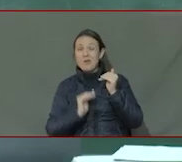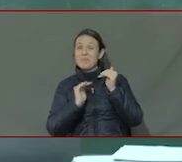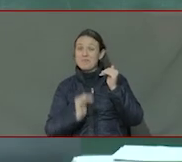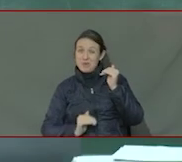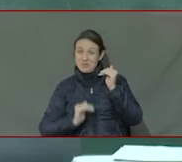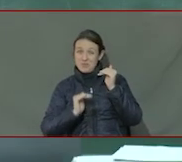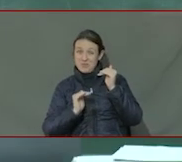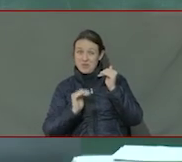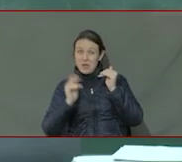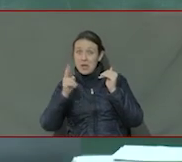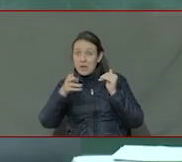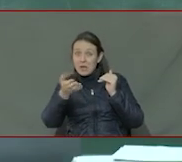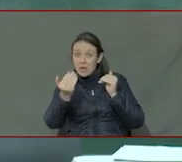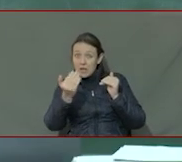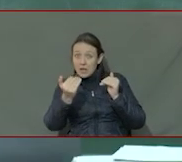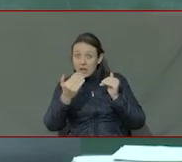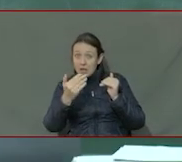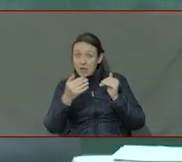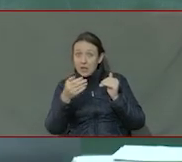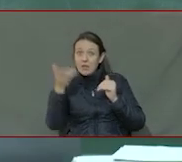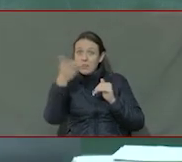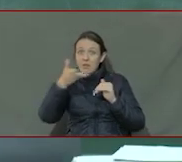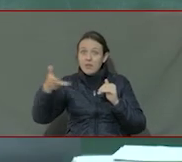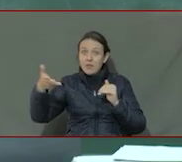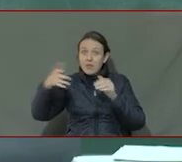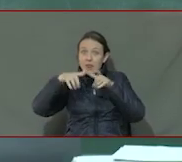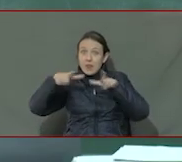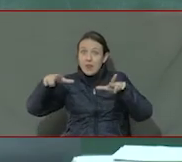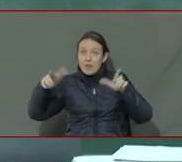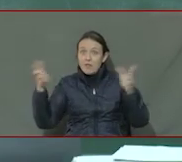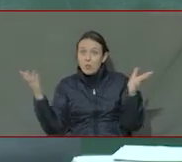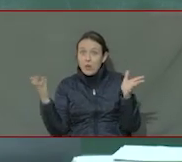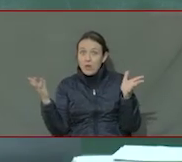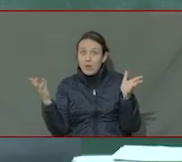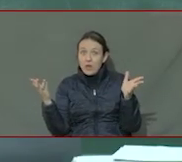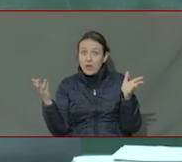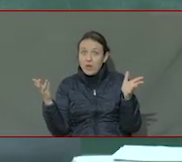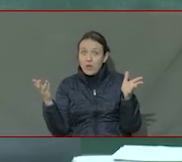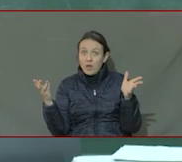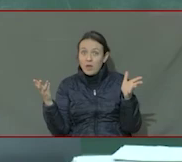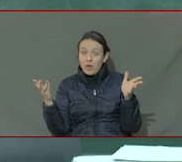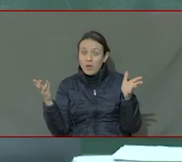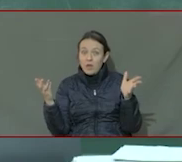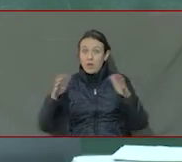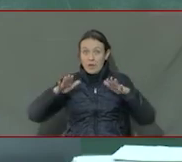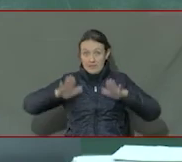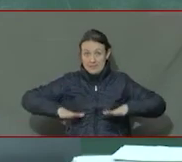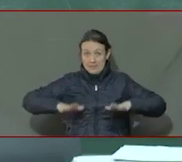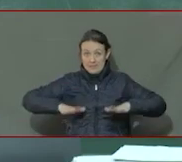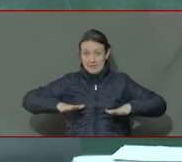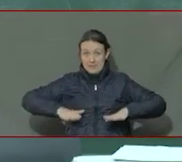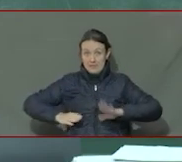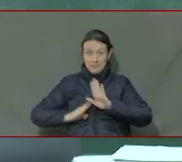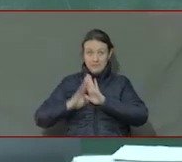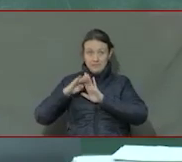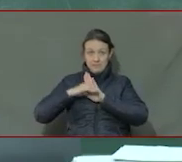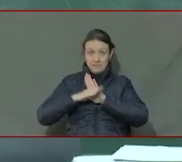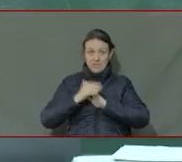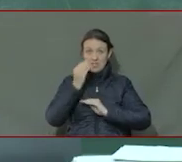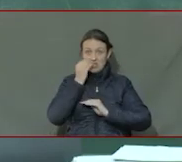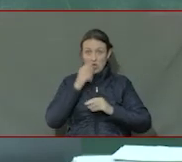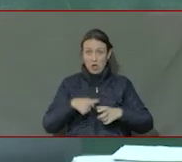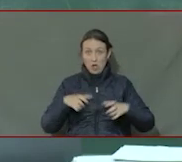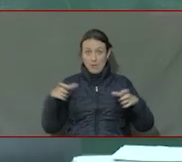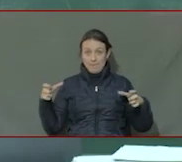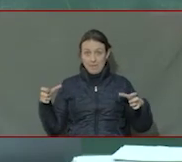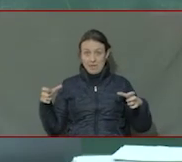Let's just get it again. Look at the big screen or look at your paper. I'm going to ask again. The person who had the large meals